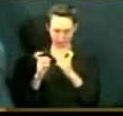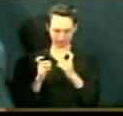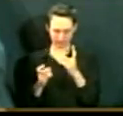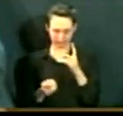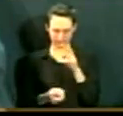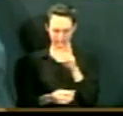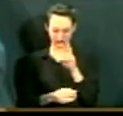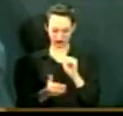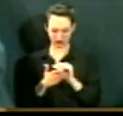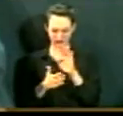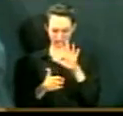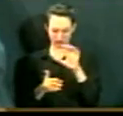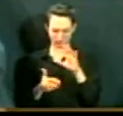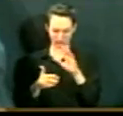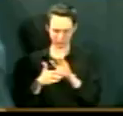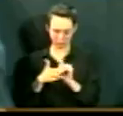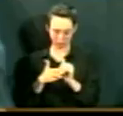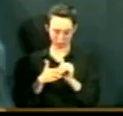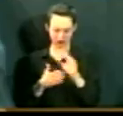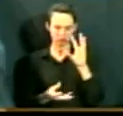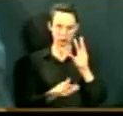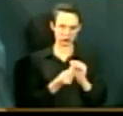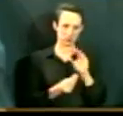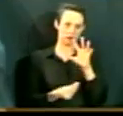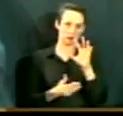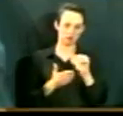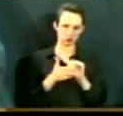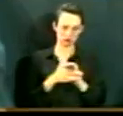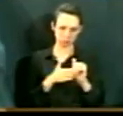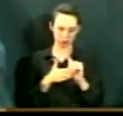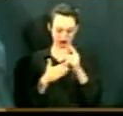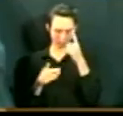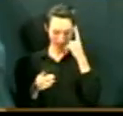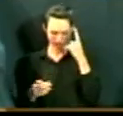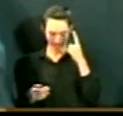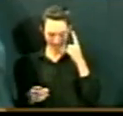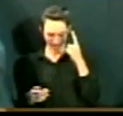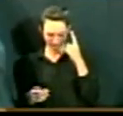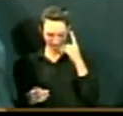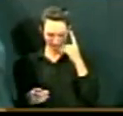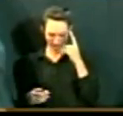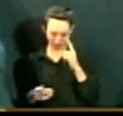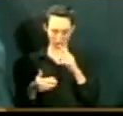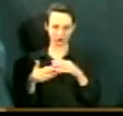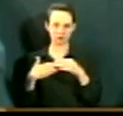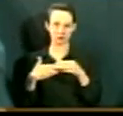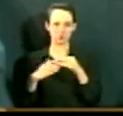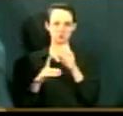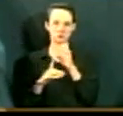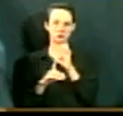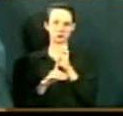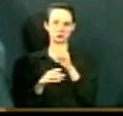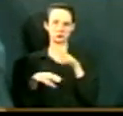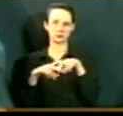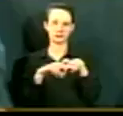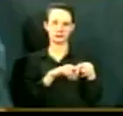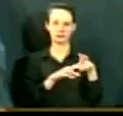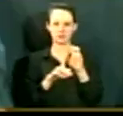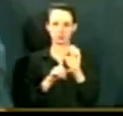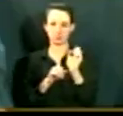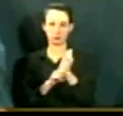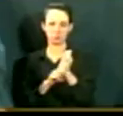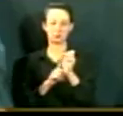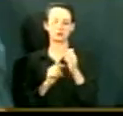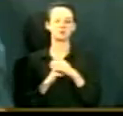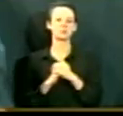for flexible seating environments in a kindergarten classroom and a first grade classroom at Beaumont Magnet Academy. Motion